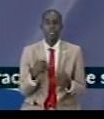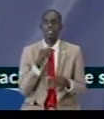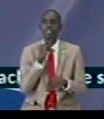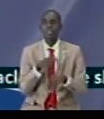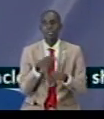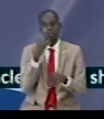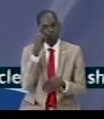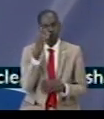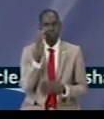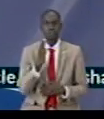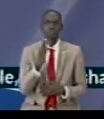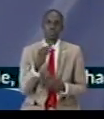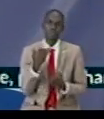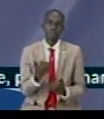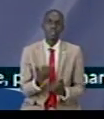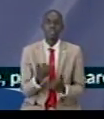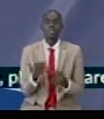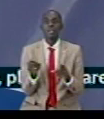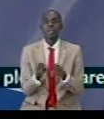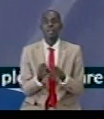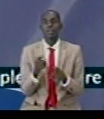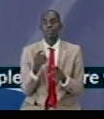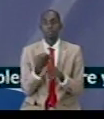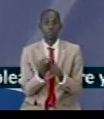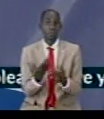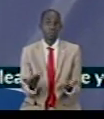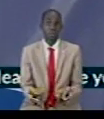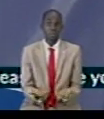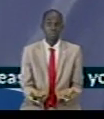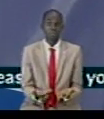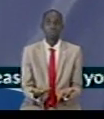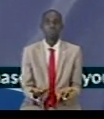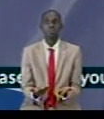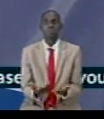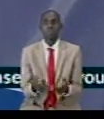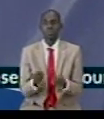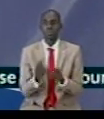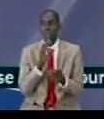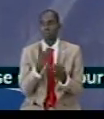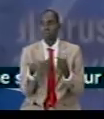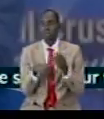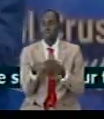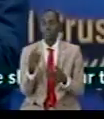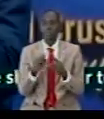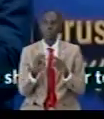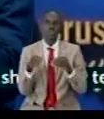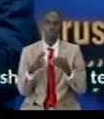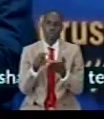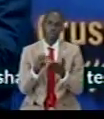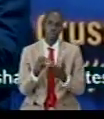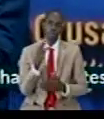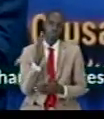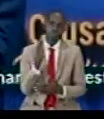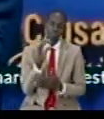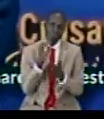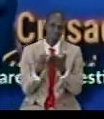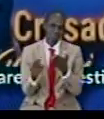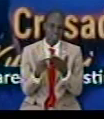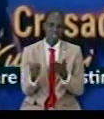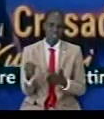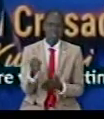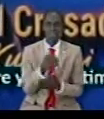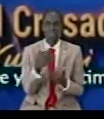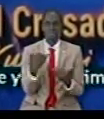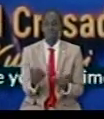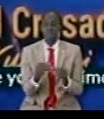testimonies right now. And in Alpha location here, you're coming out to give your own testimony. Check it out. Put